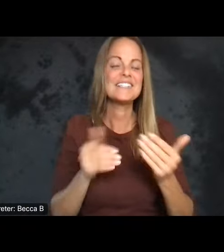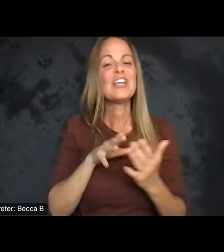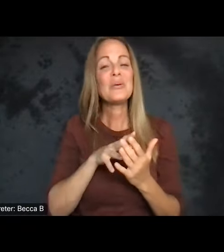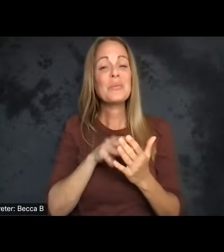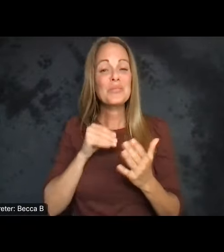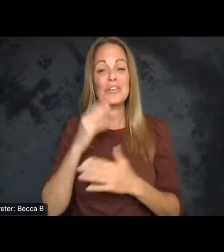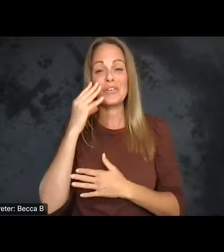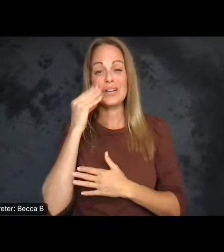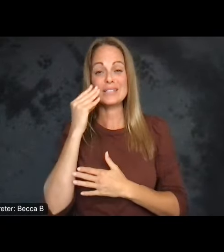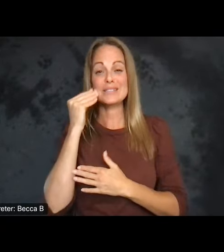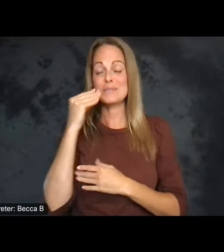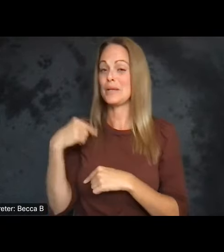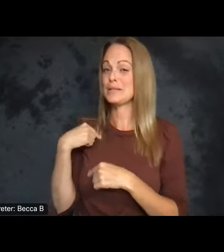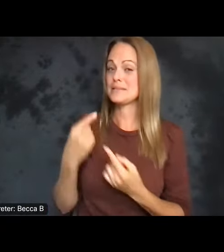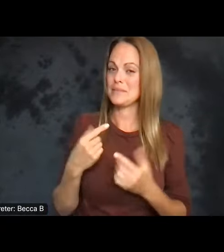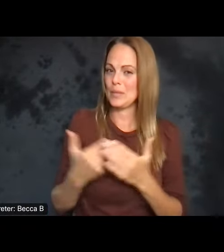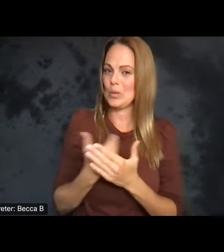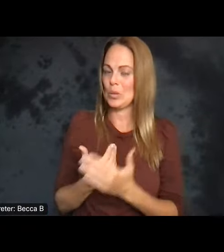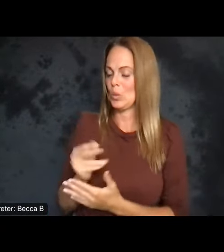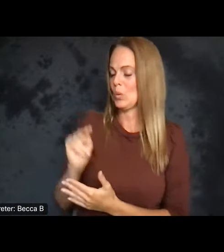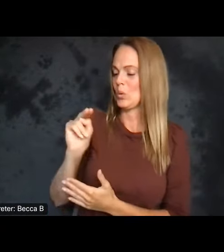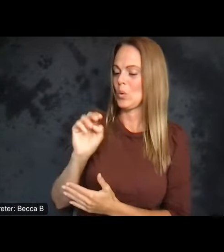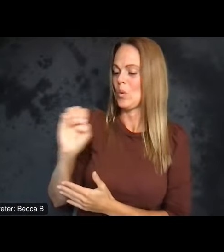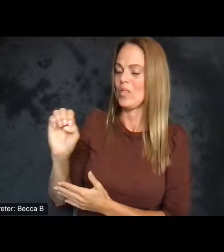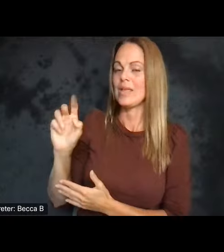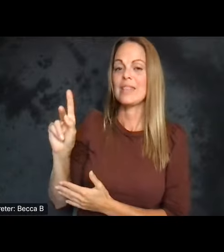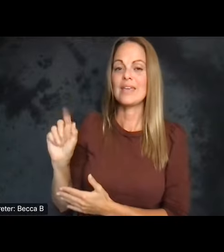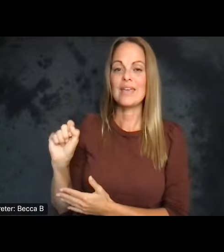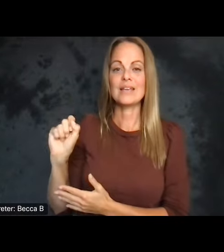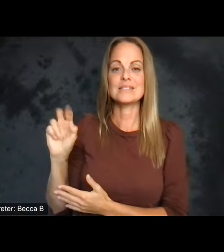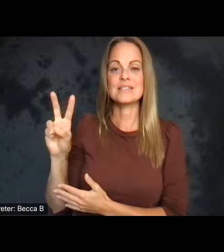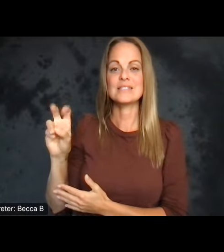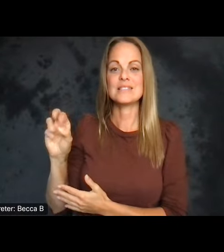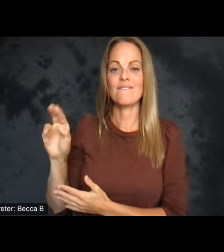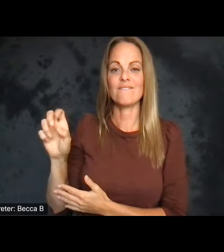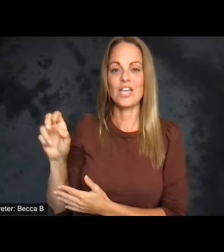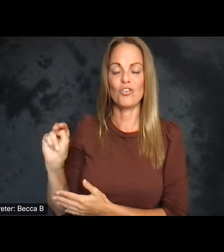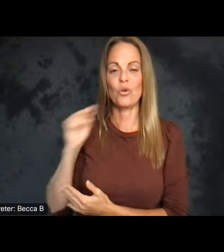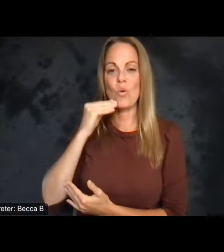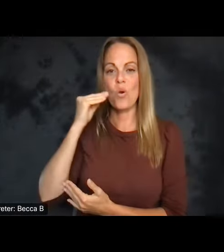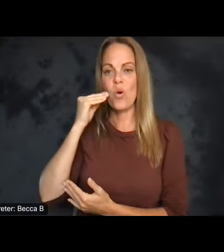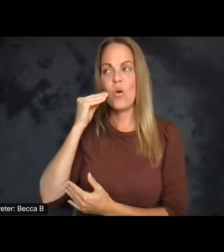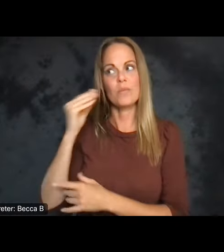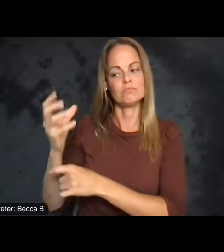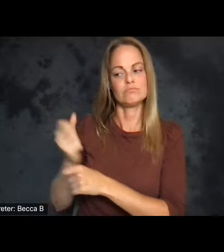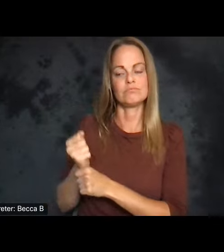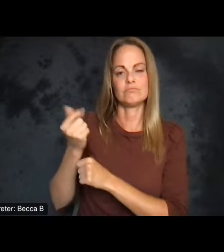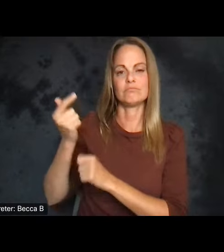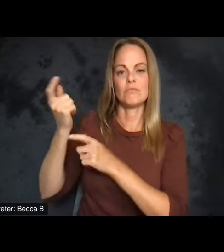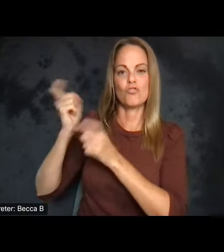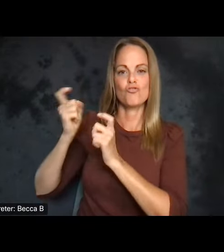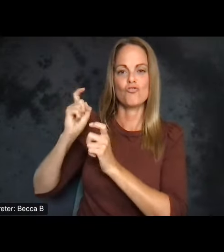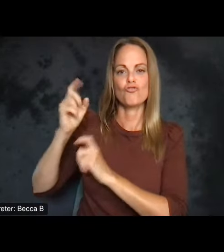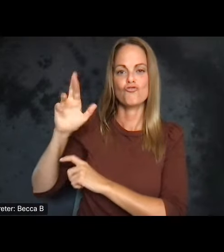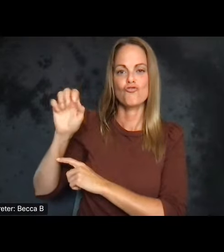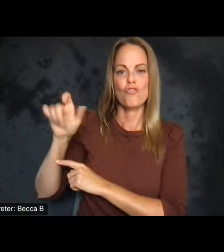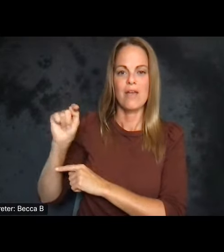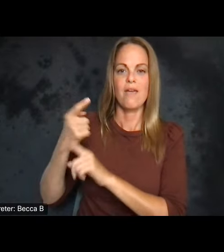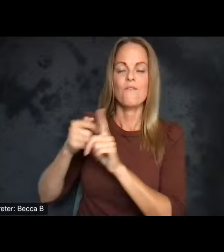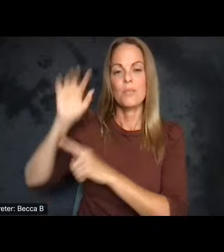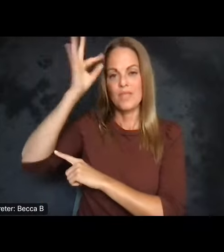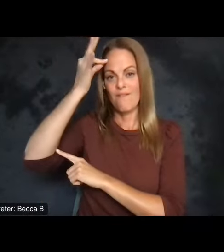through the process of this new Northeast Kansas Veterans Home and seeking a grant with the federal government and the state Veterans Home